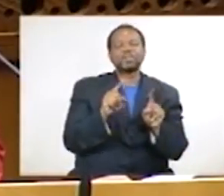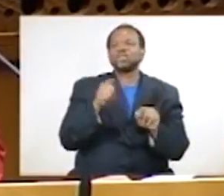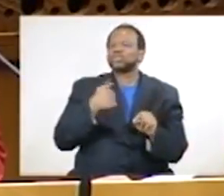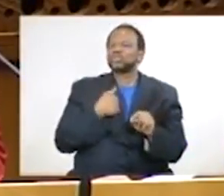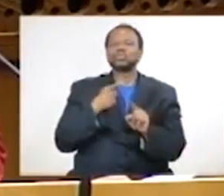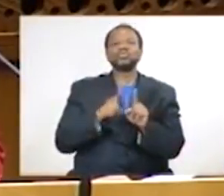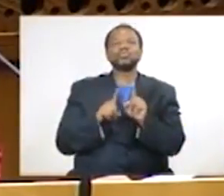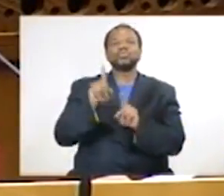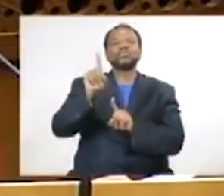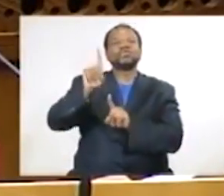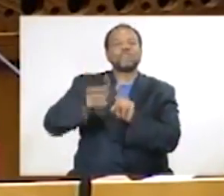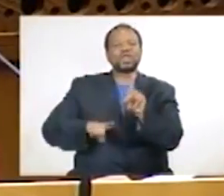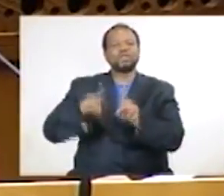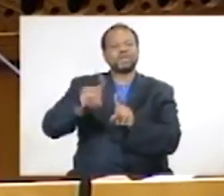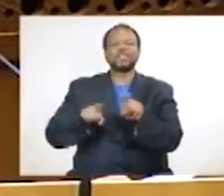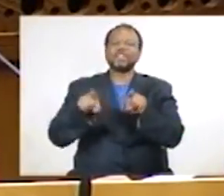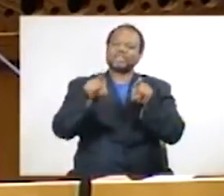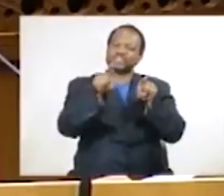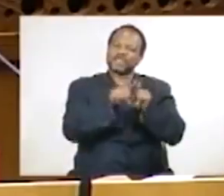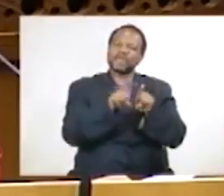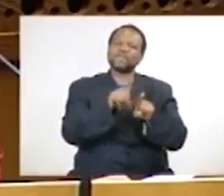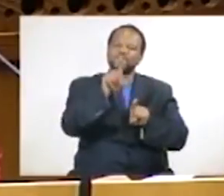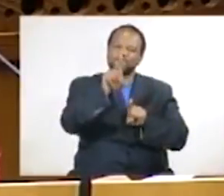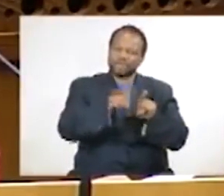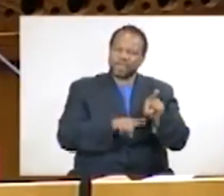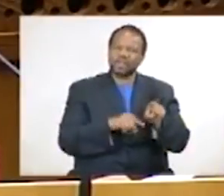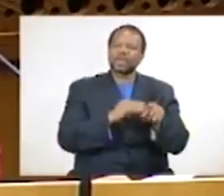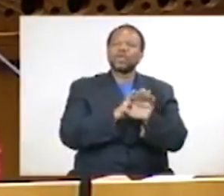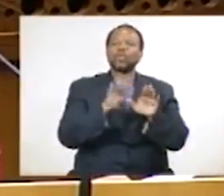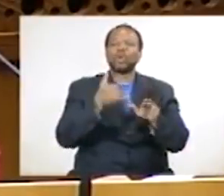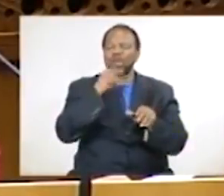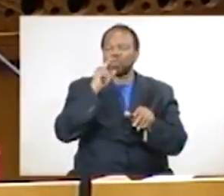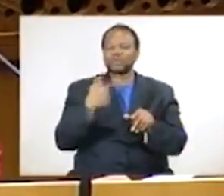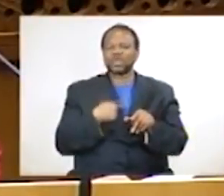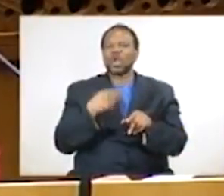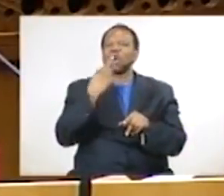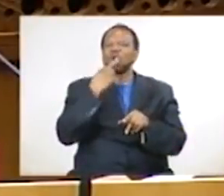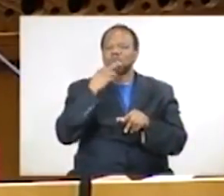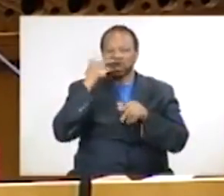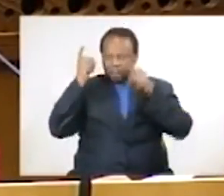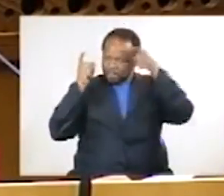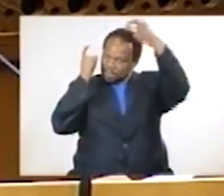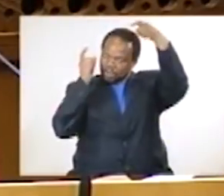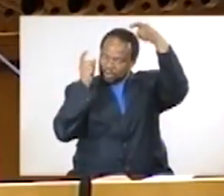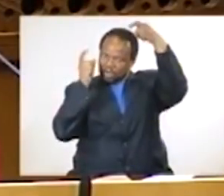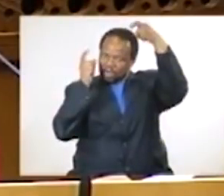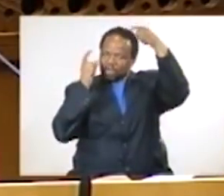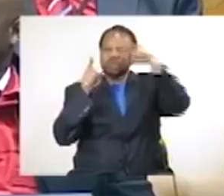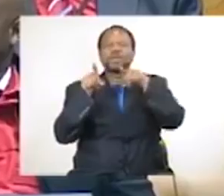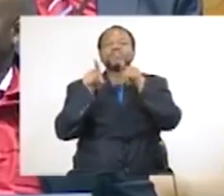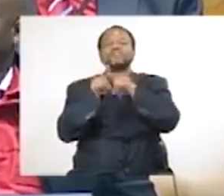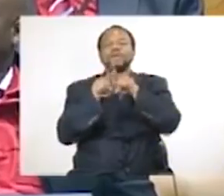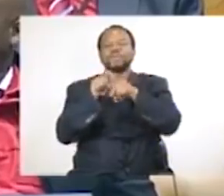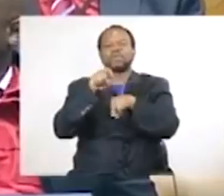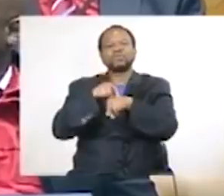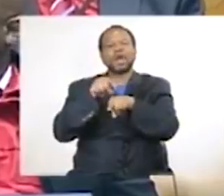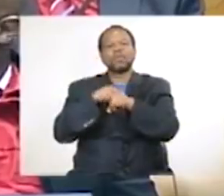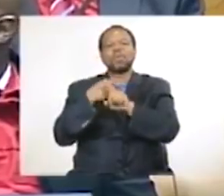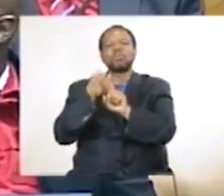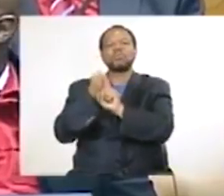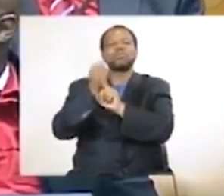your central theme in your speech last night was a direct response to the existence of EFF, or even an attempt to delegitimize